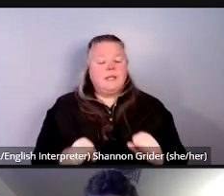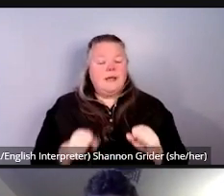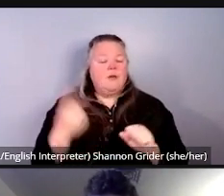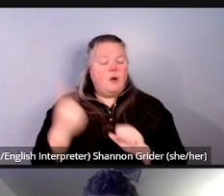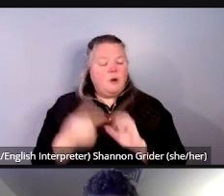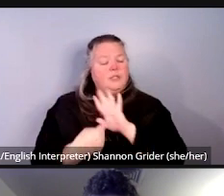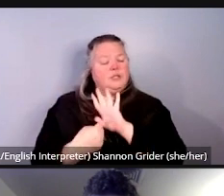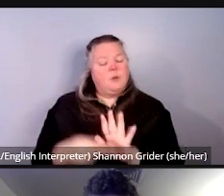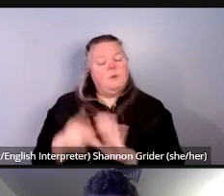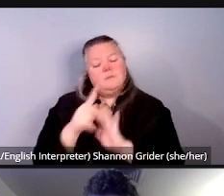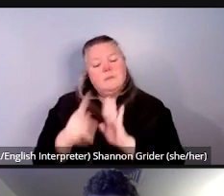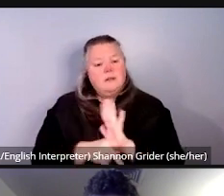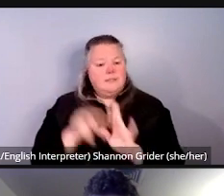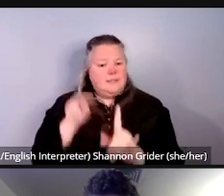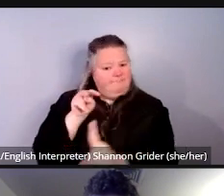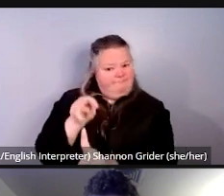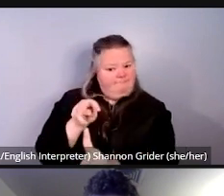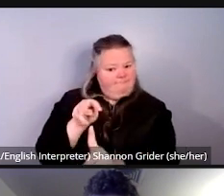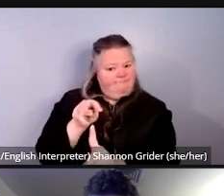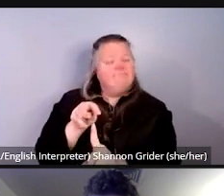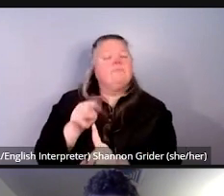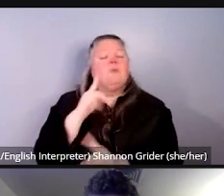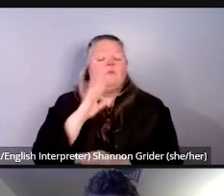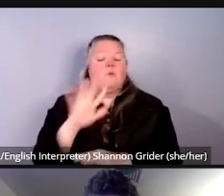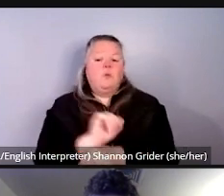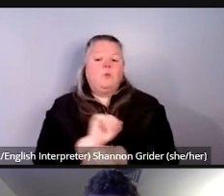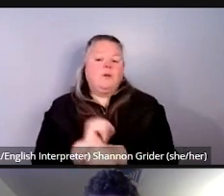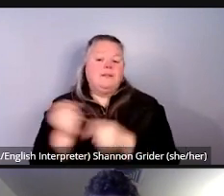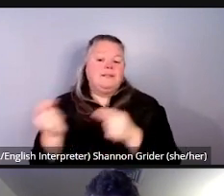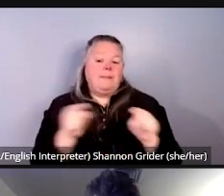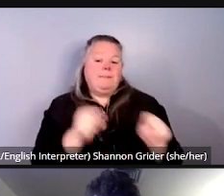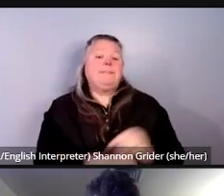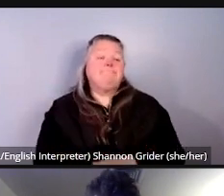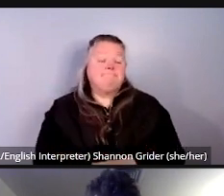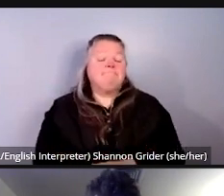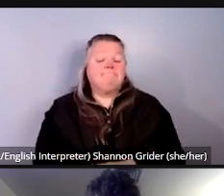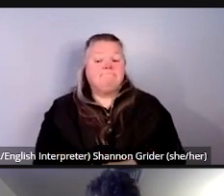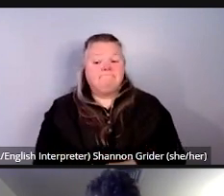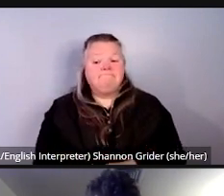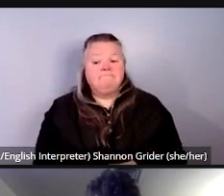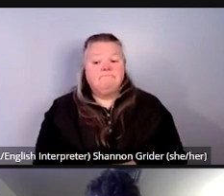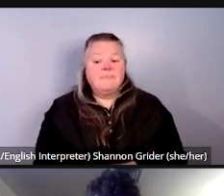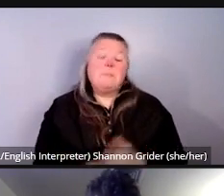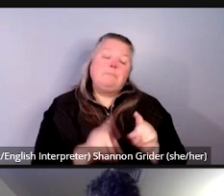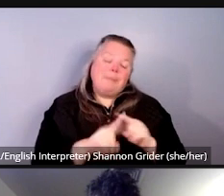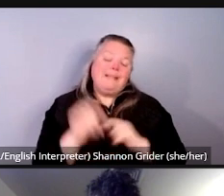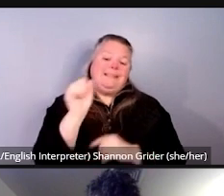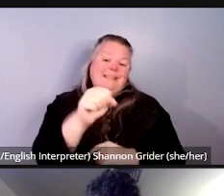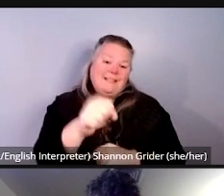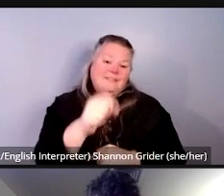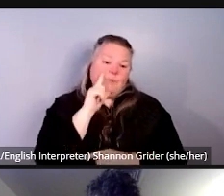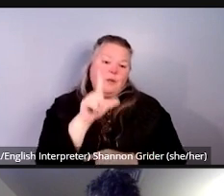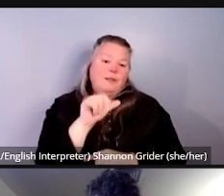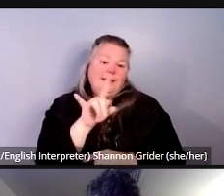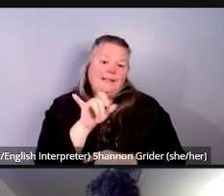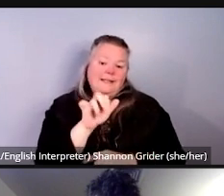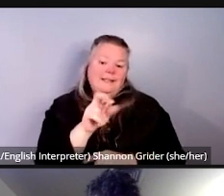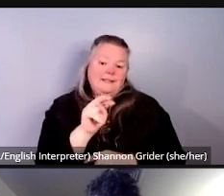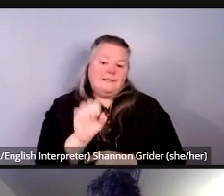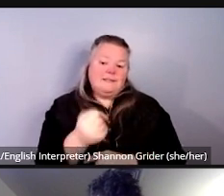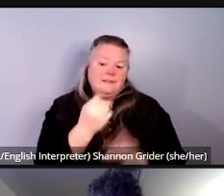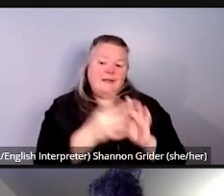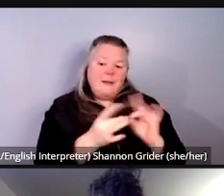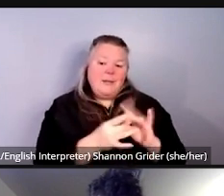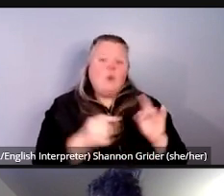work that is underway in those specific work groups. So, but yes, we